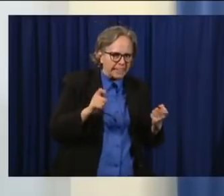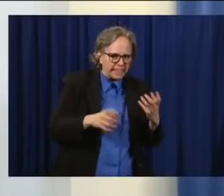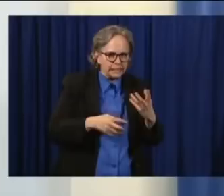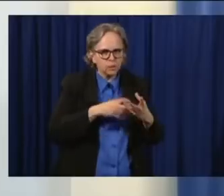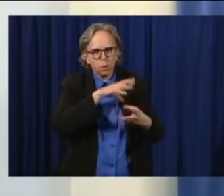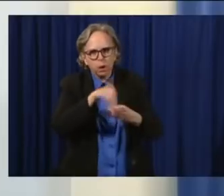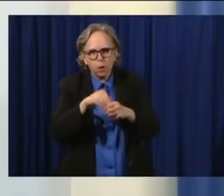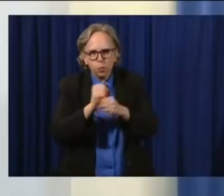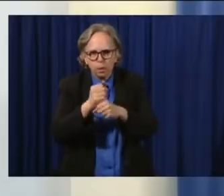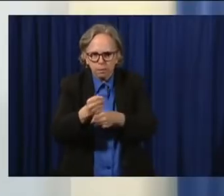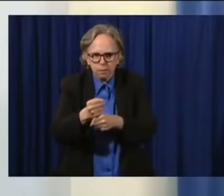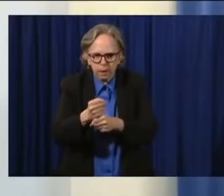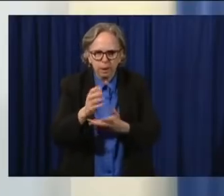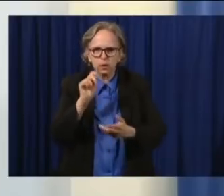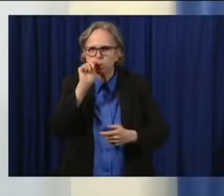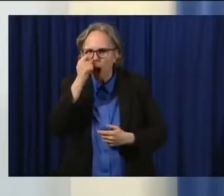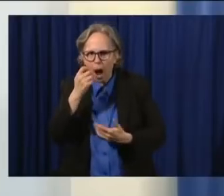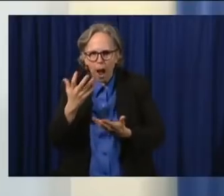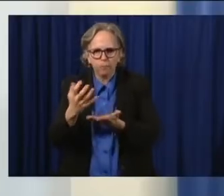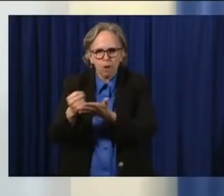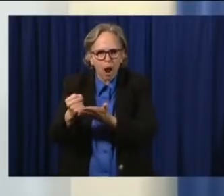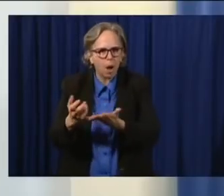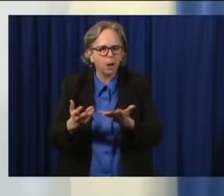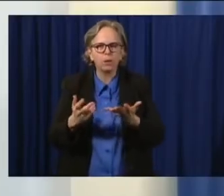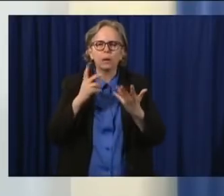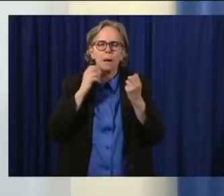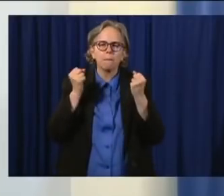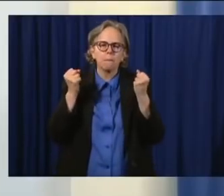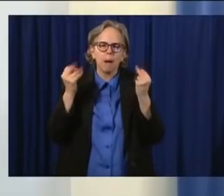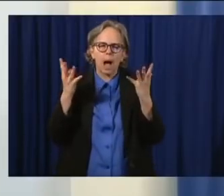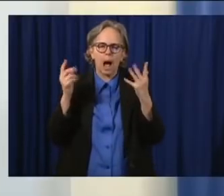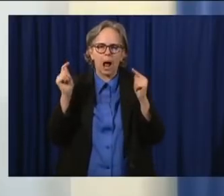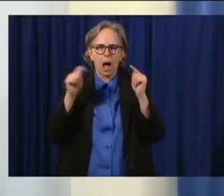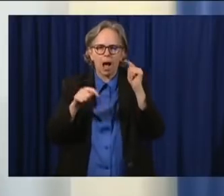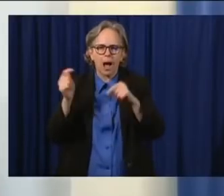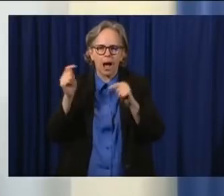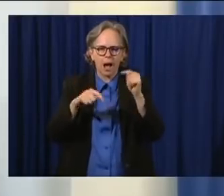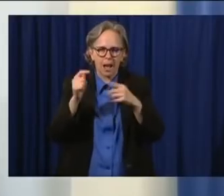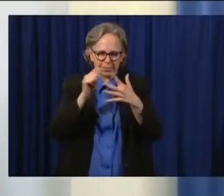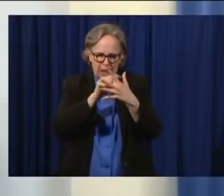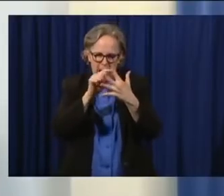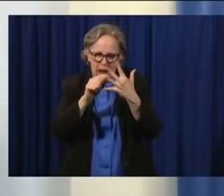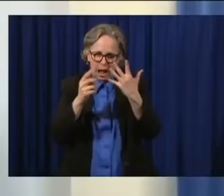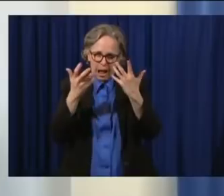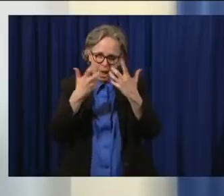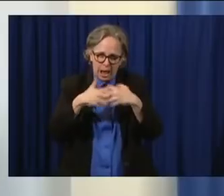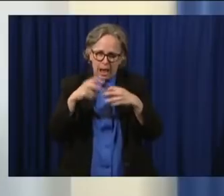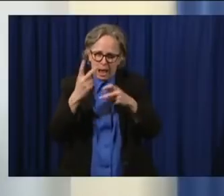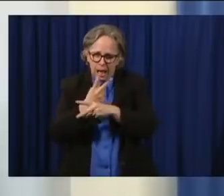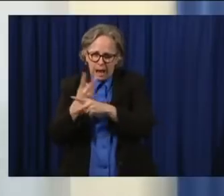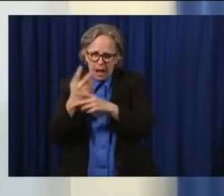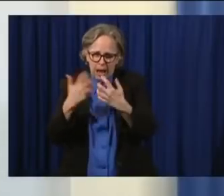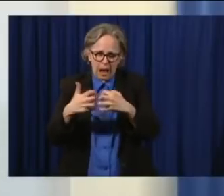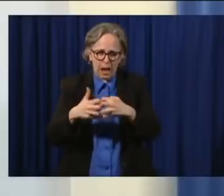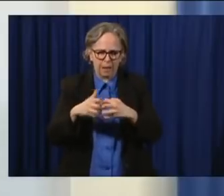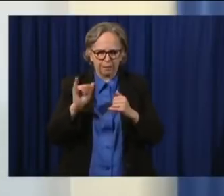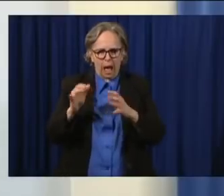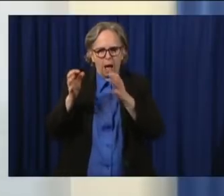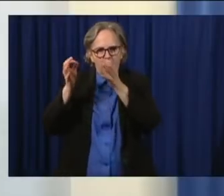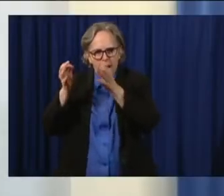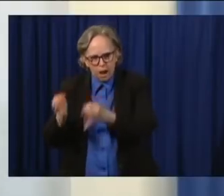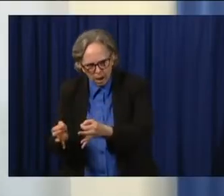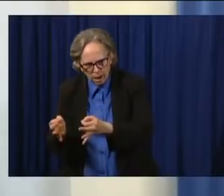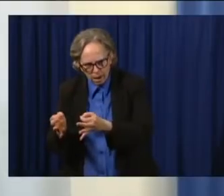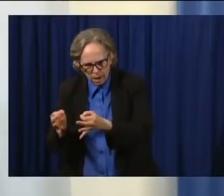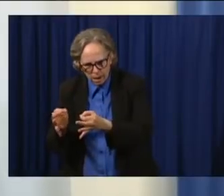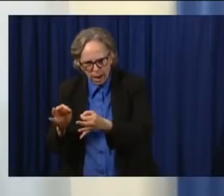aren't always getting that testing, it's a complicated whole system. And so you